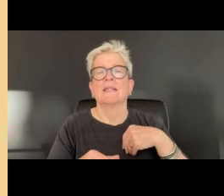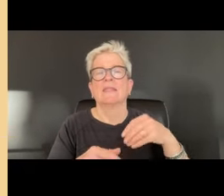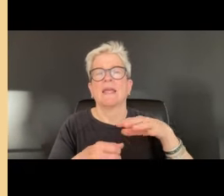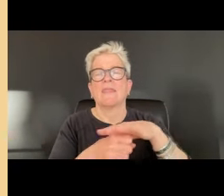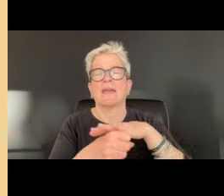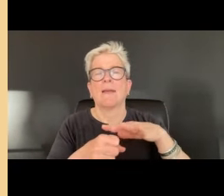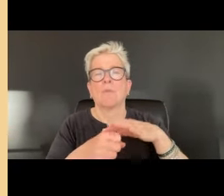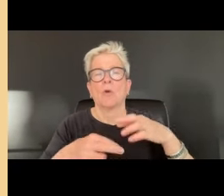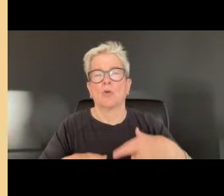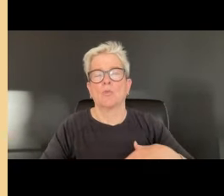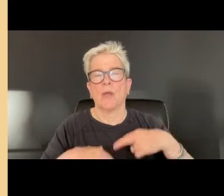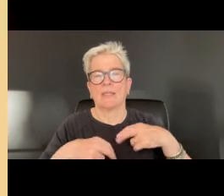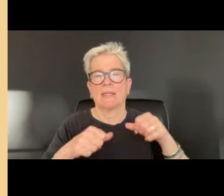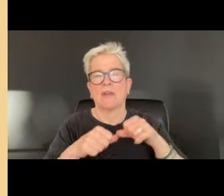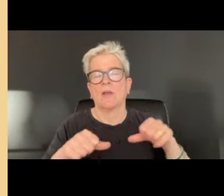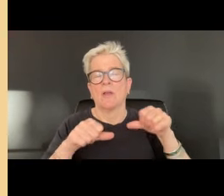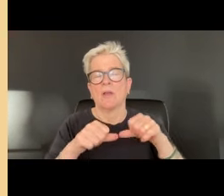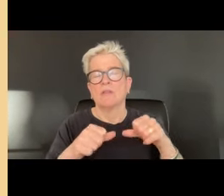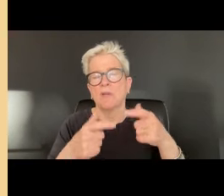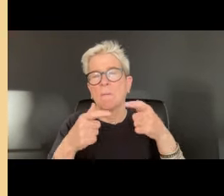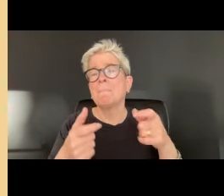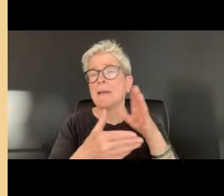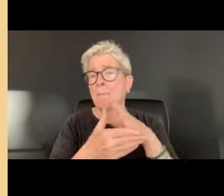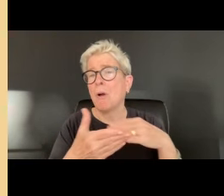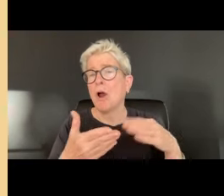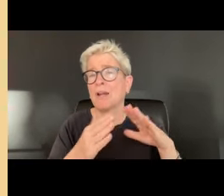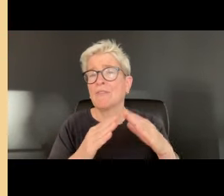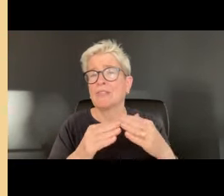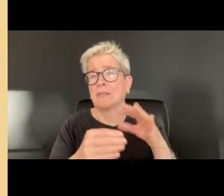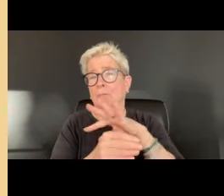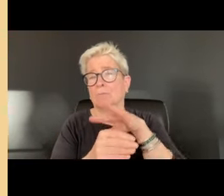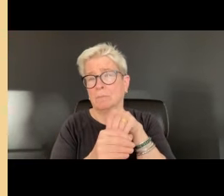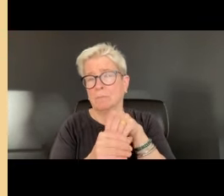for example. So a pretty big part of the city.